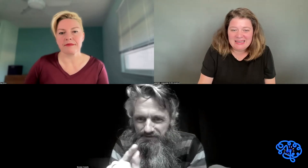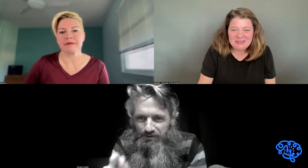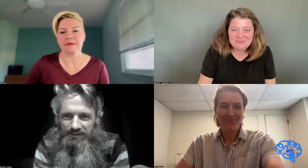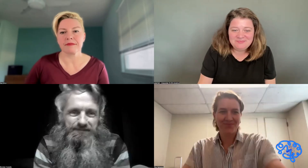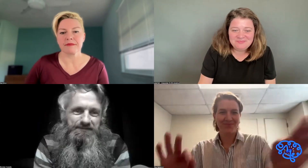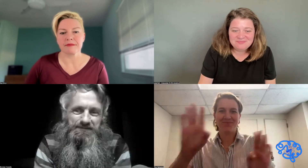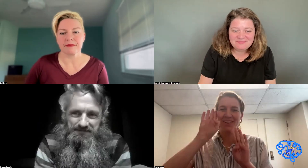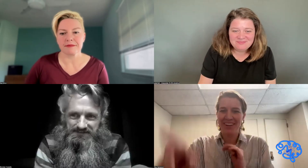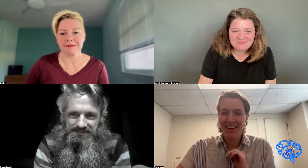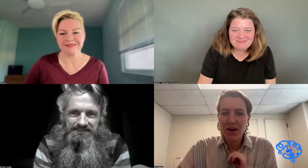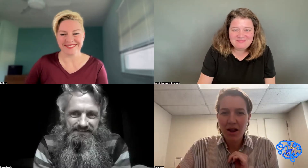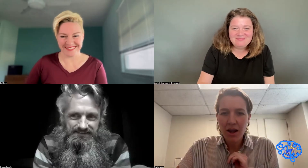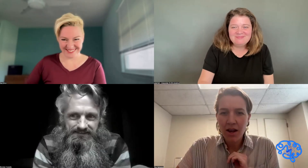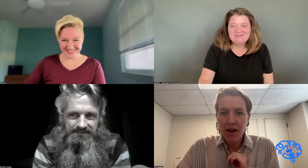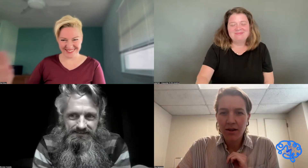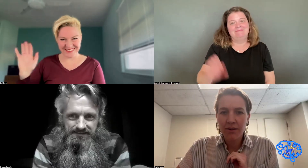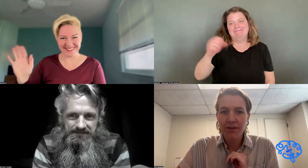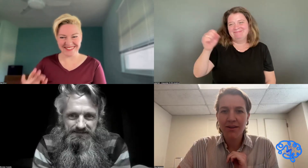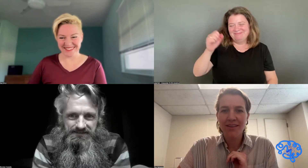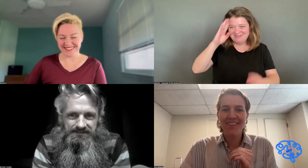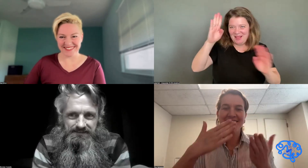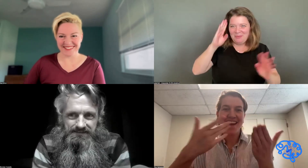Yes, Yep, hello. Tori.